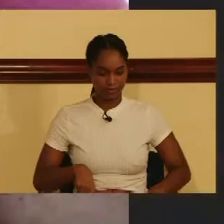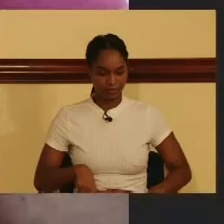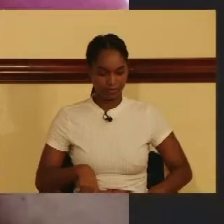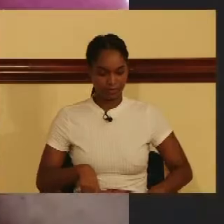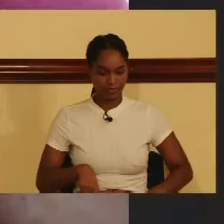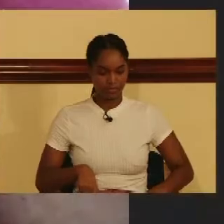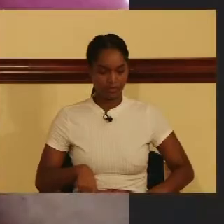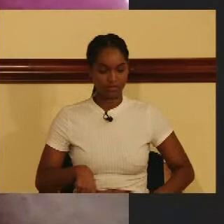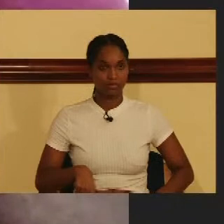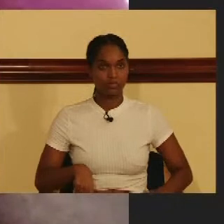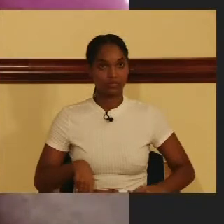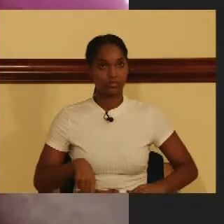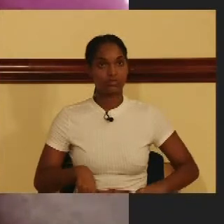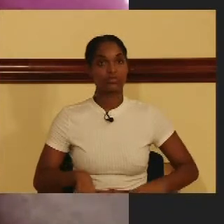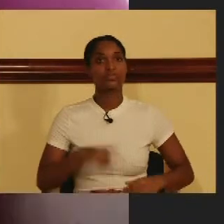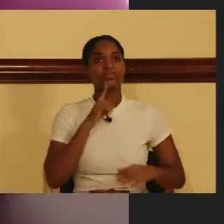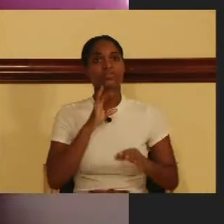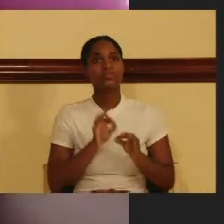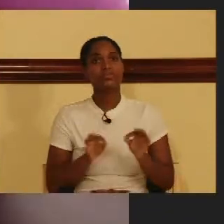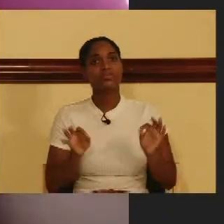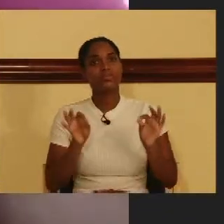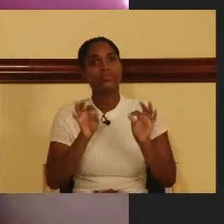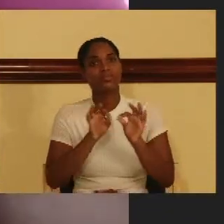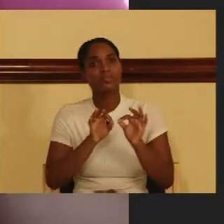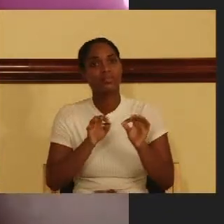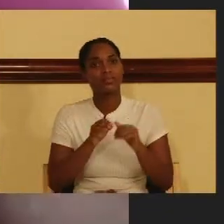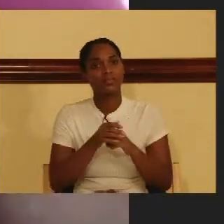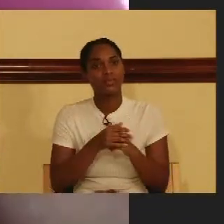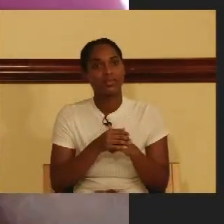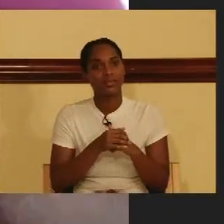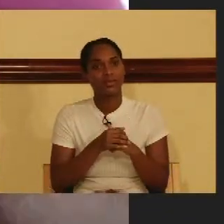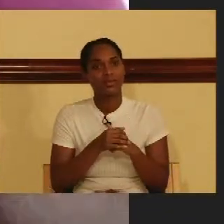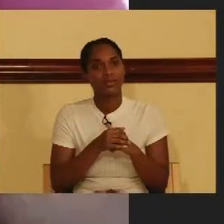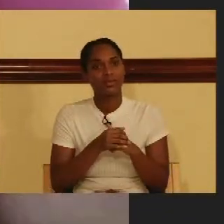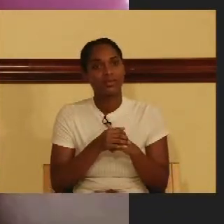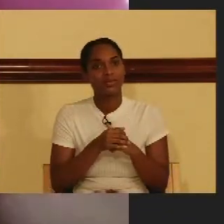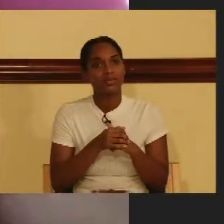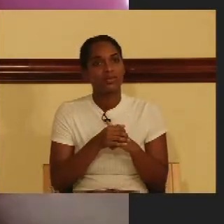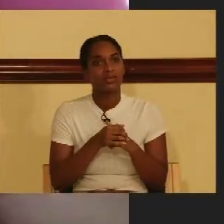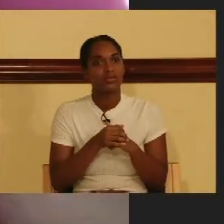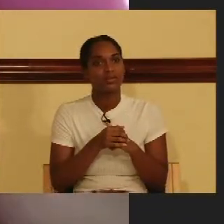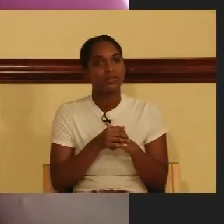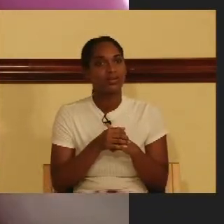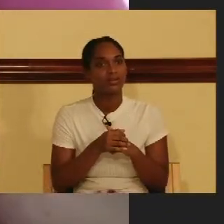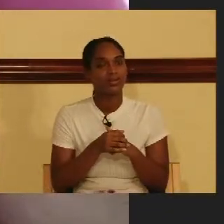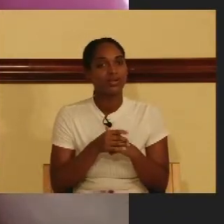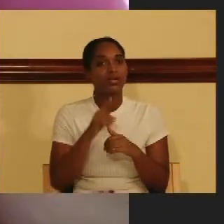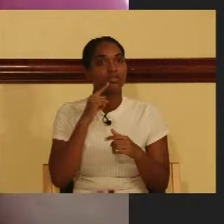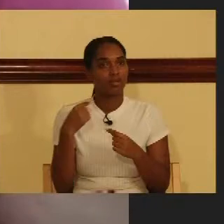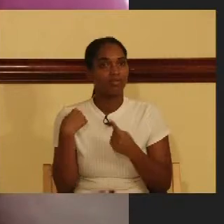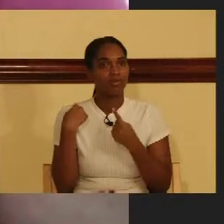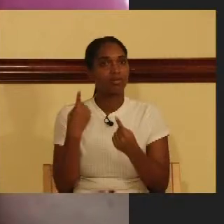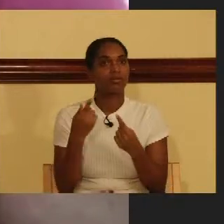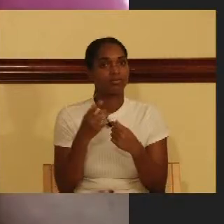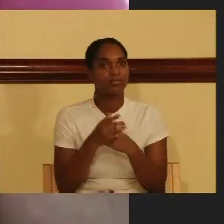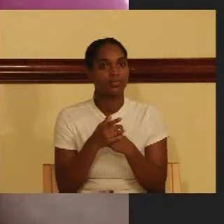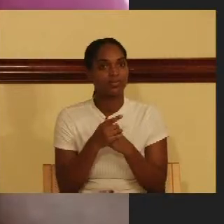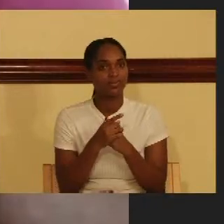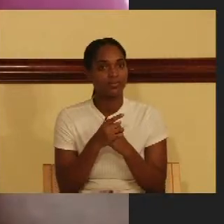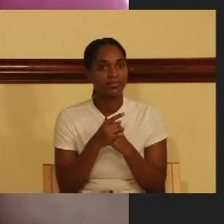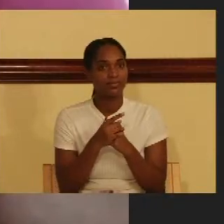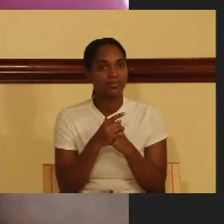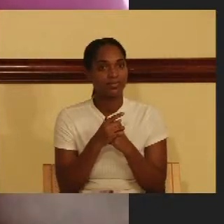Well, being a part of the National Youth Advisory Council of Jamaica has been really great thus far.